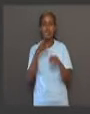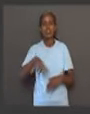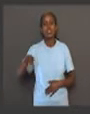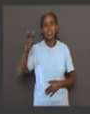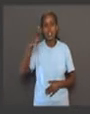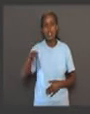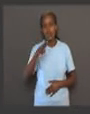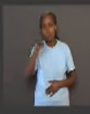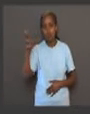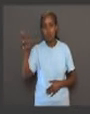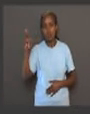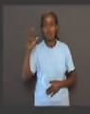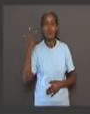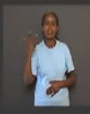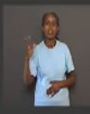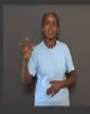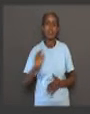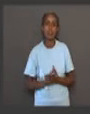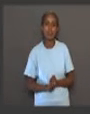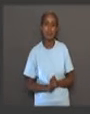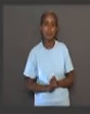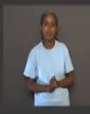square root of 13.